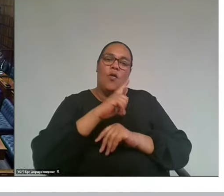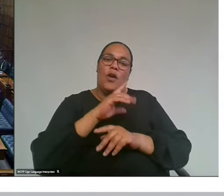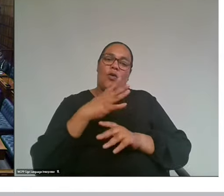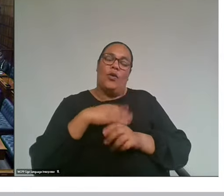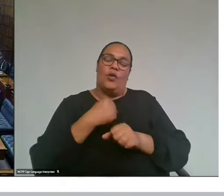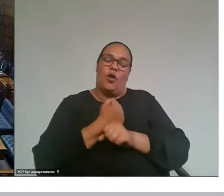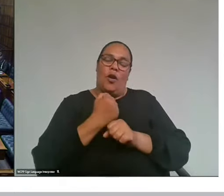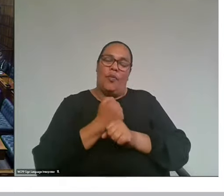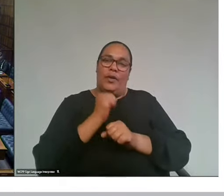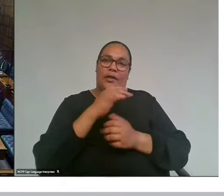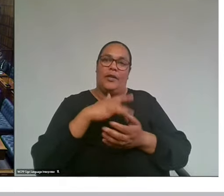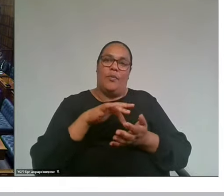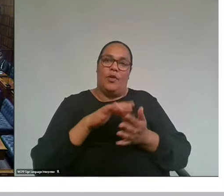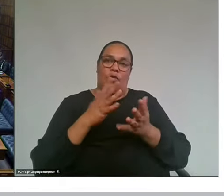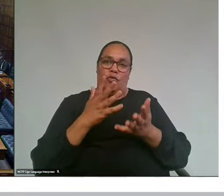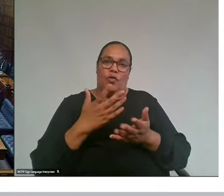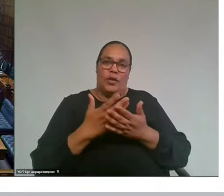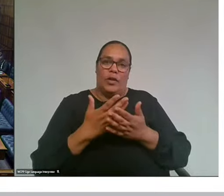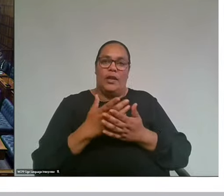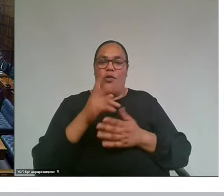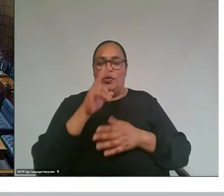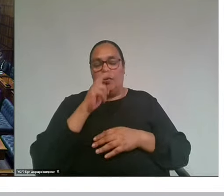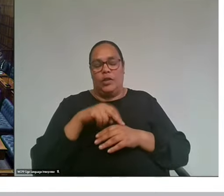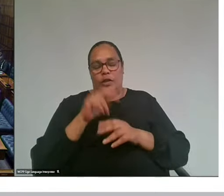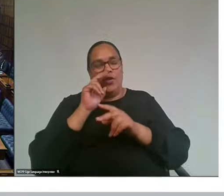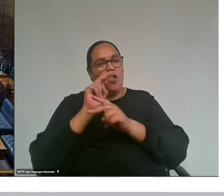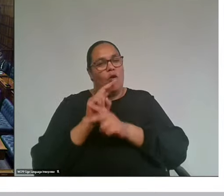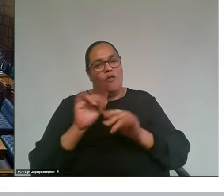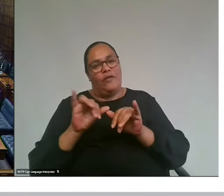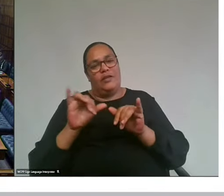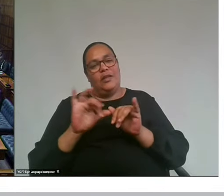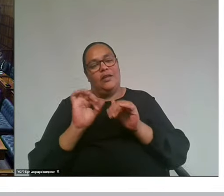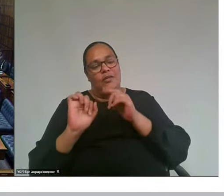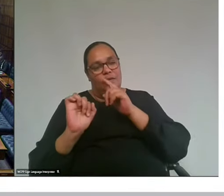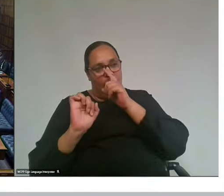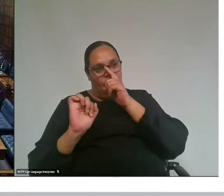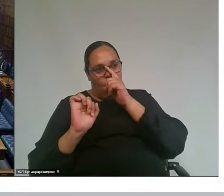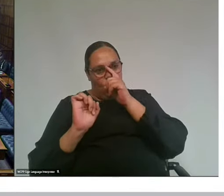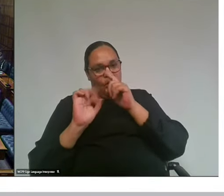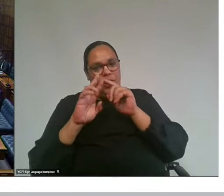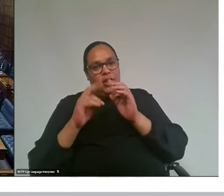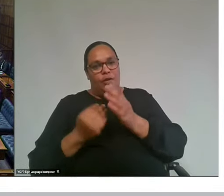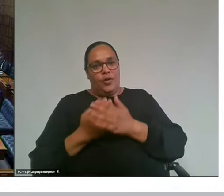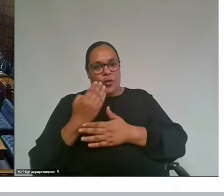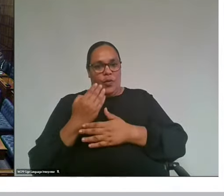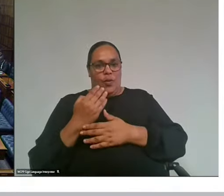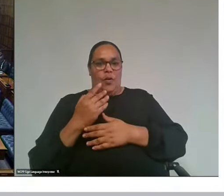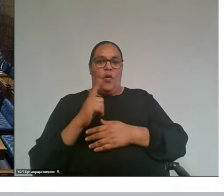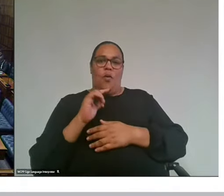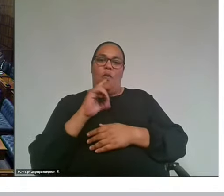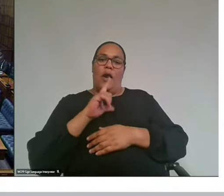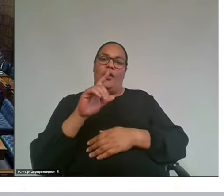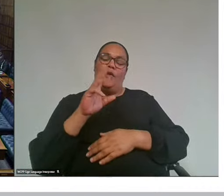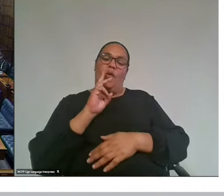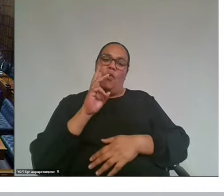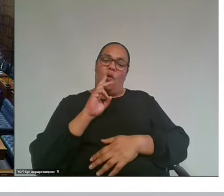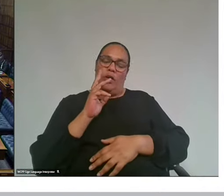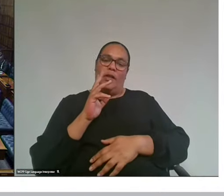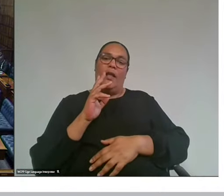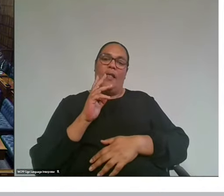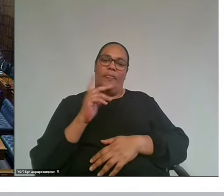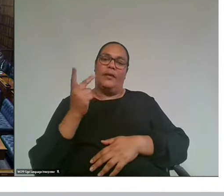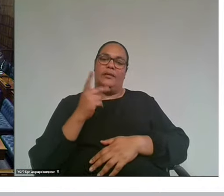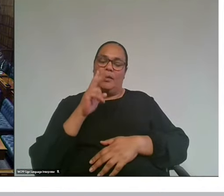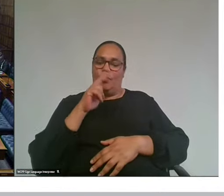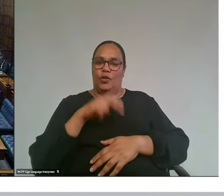hydrogen plant you need to oversize your uh your Renewables as your water actually and you probably